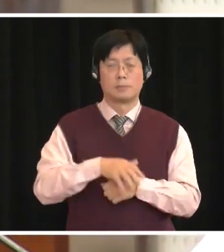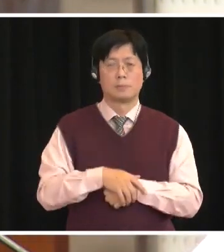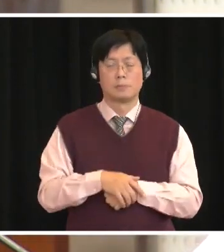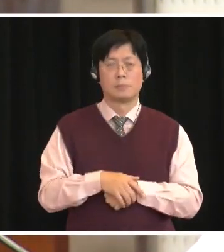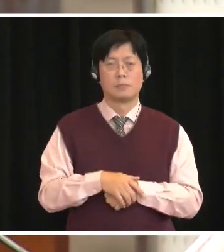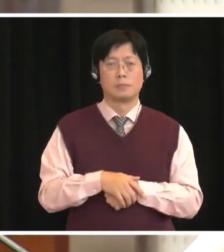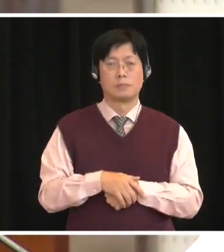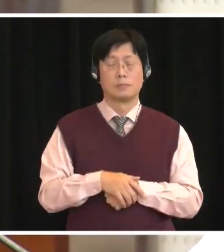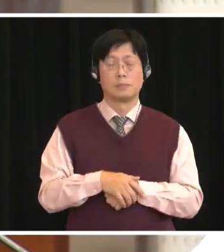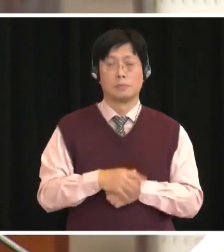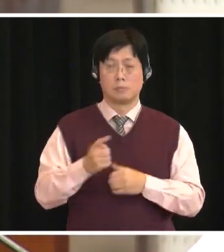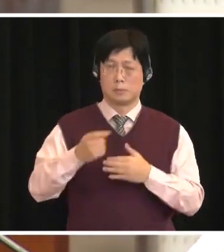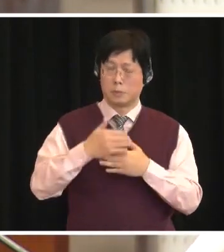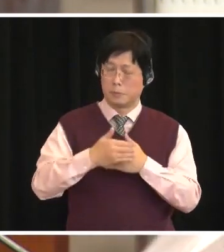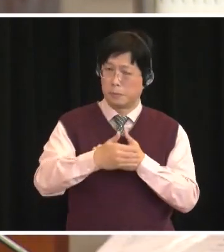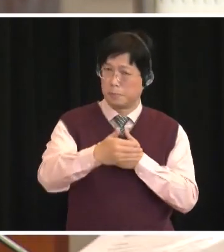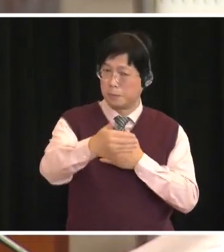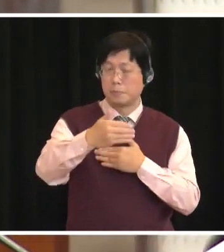Lastly,